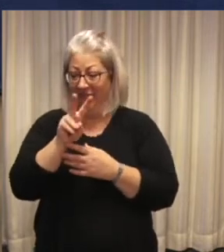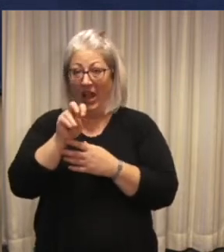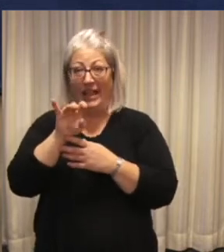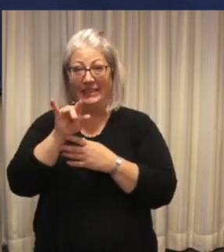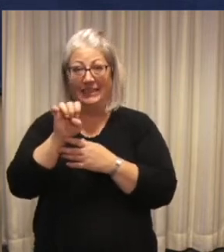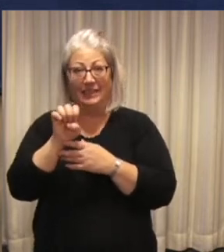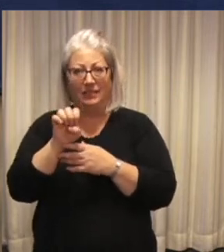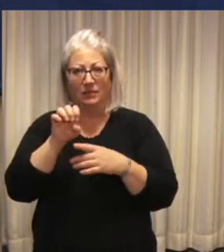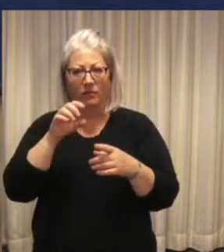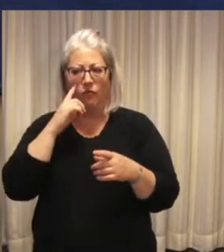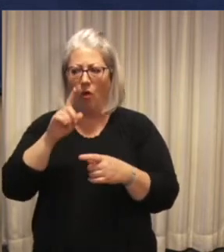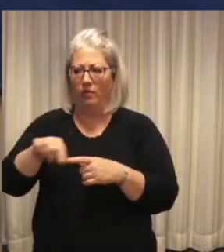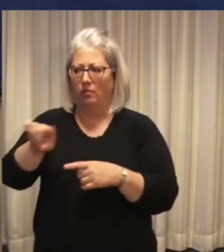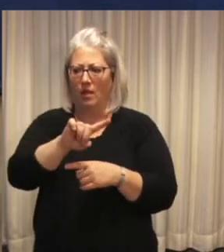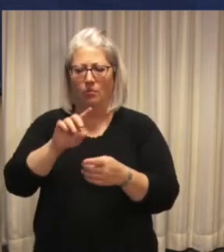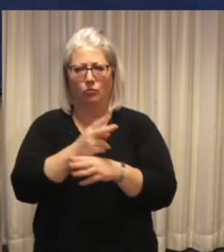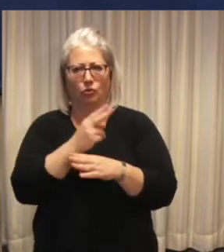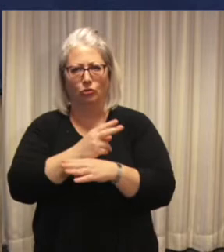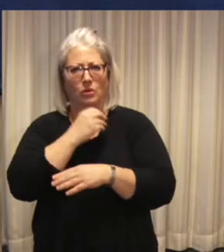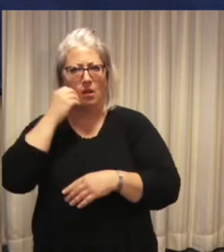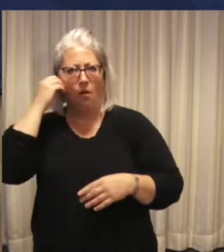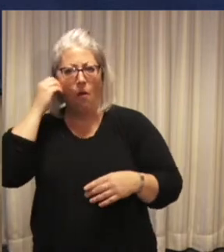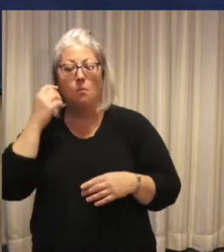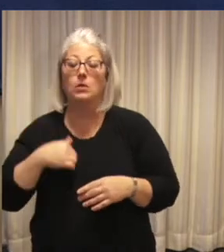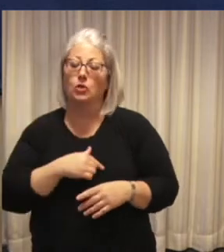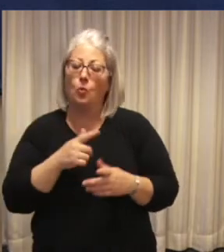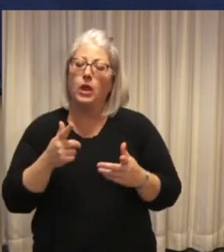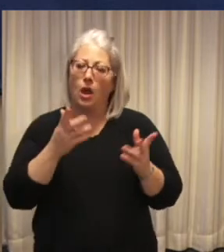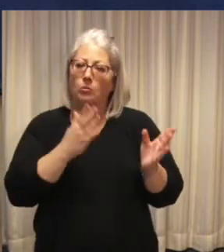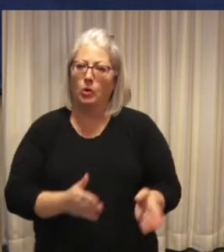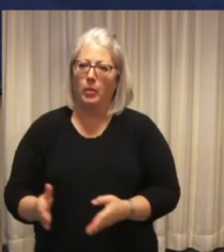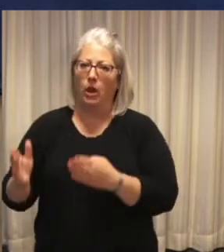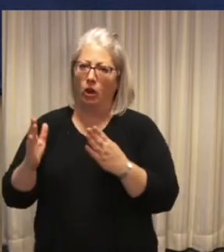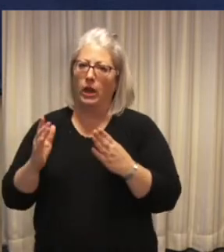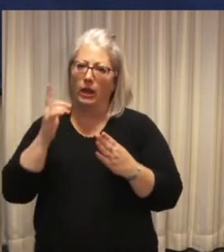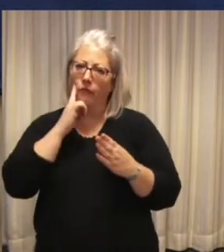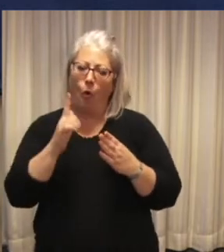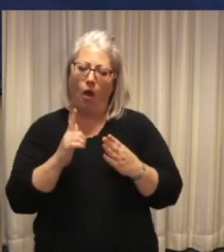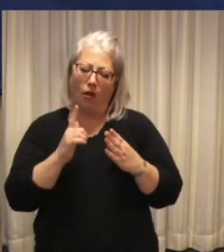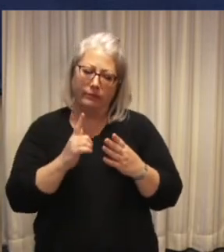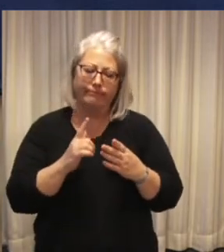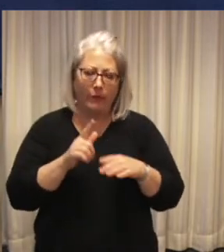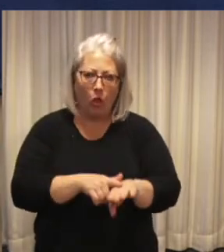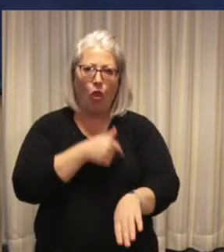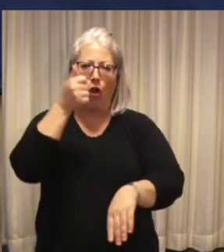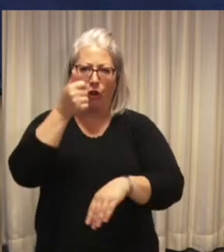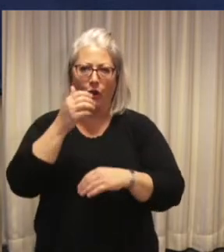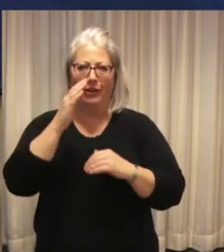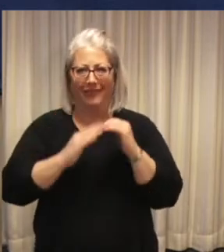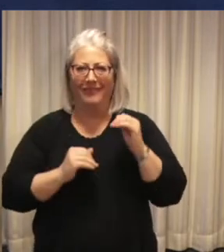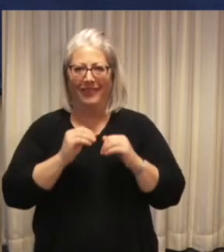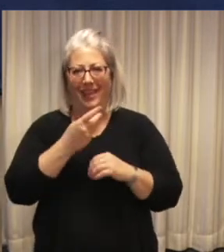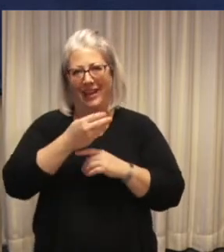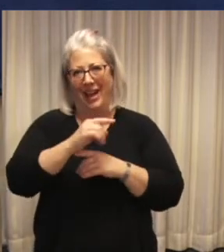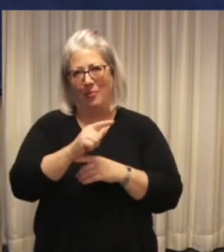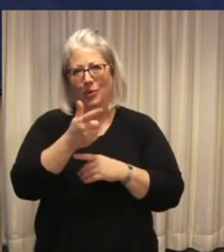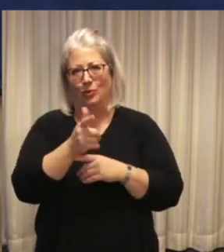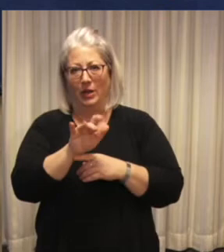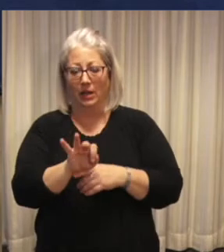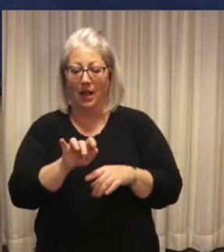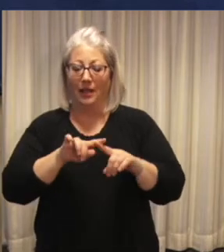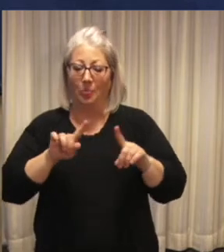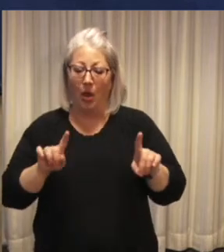be ready for the long haul, but I'm hoping that we don't need to be. Yeah. This is a little bit of a follow-on to that